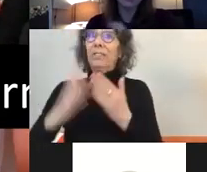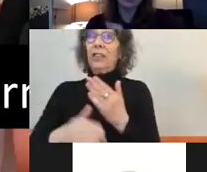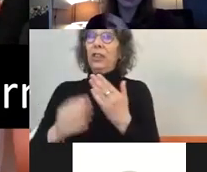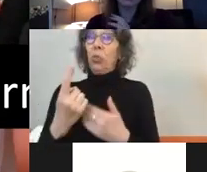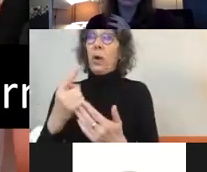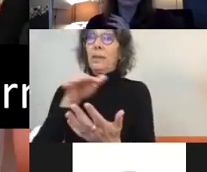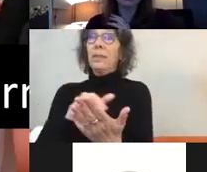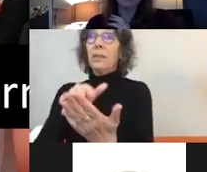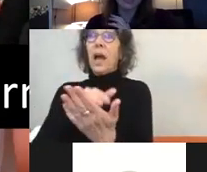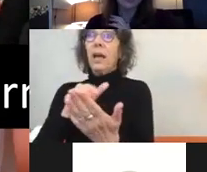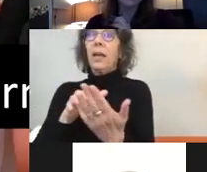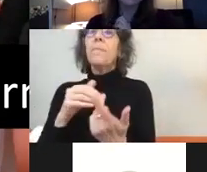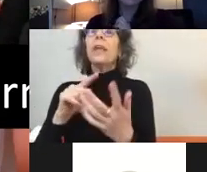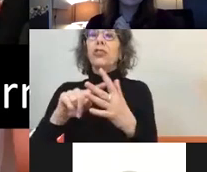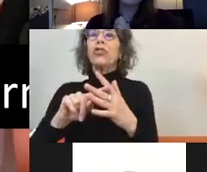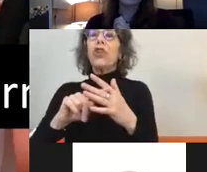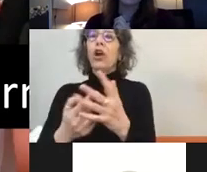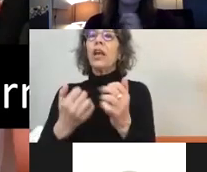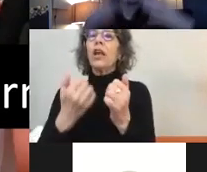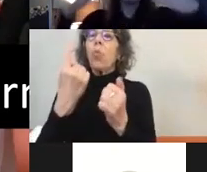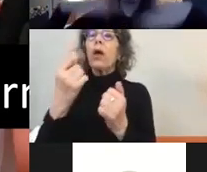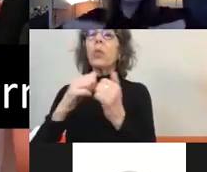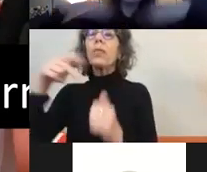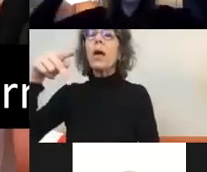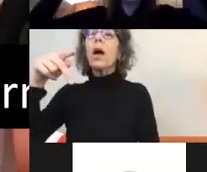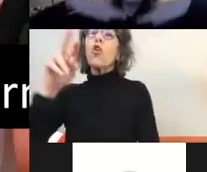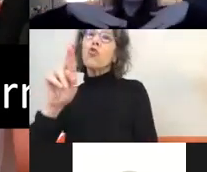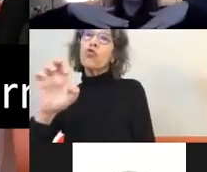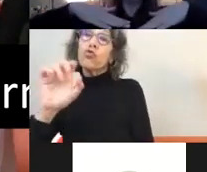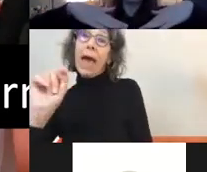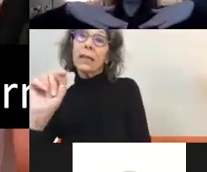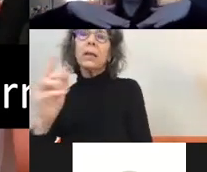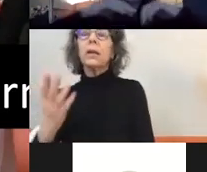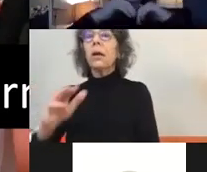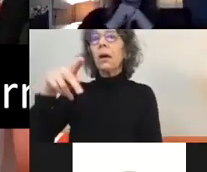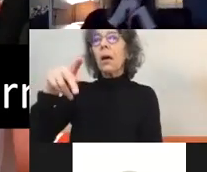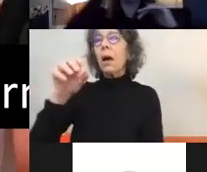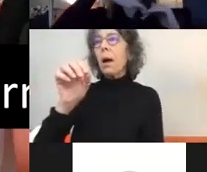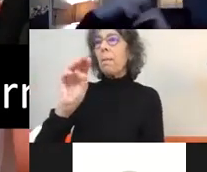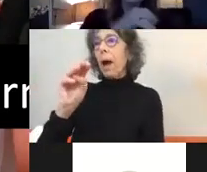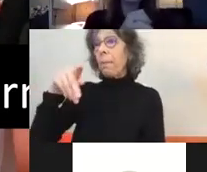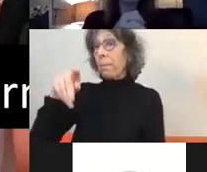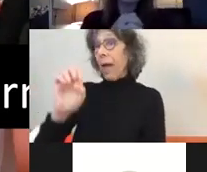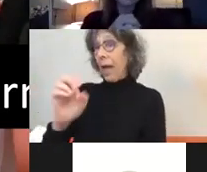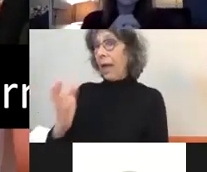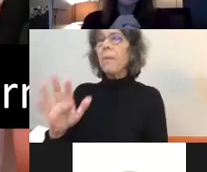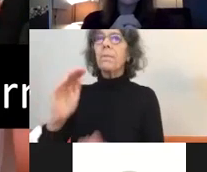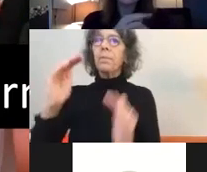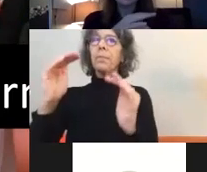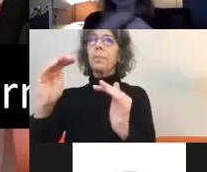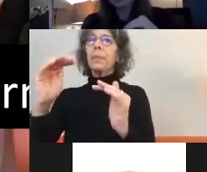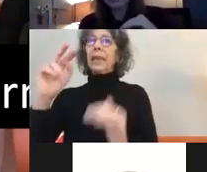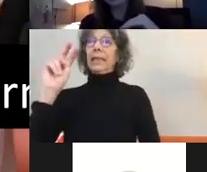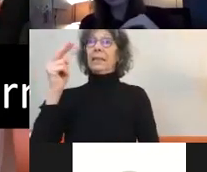We started one with Pompe disease. On the bottoms or the second row of the slide, you